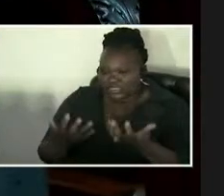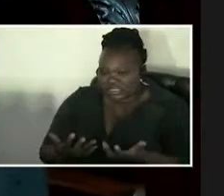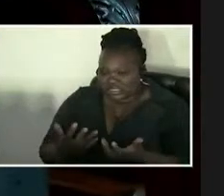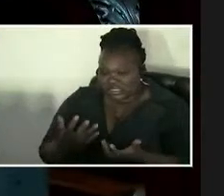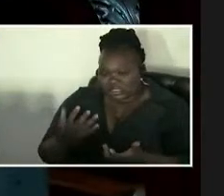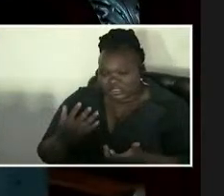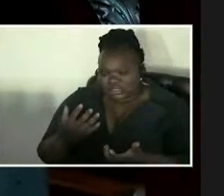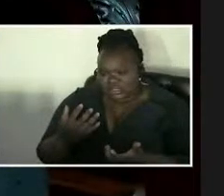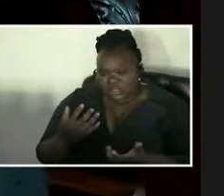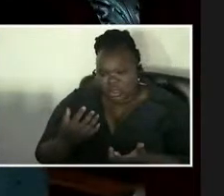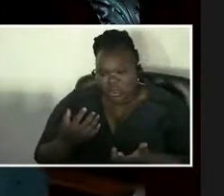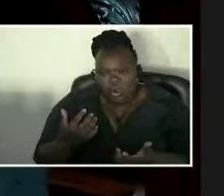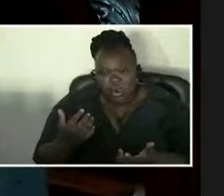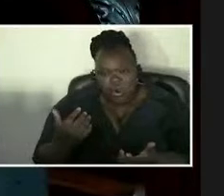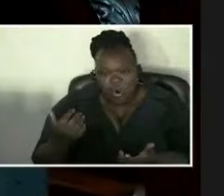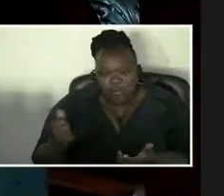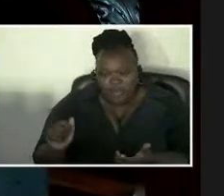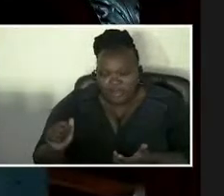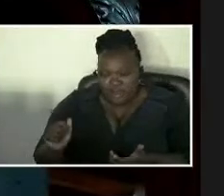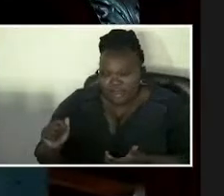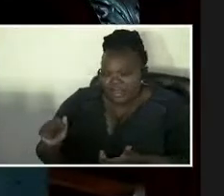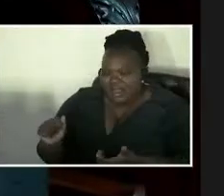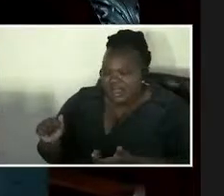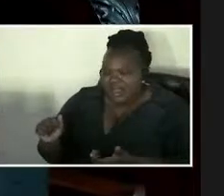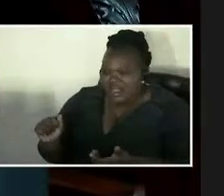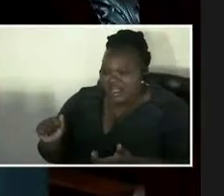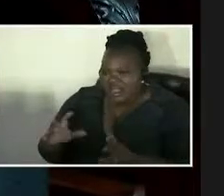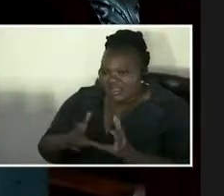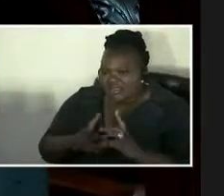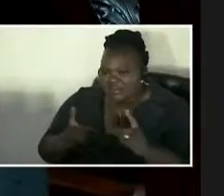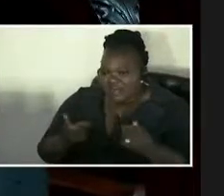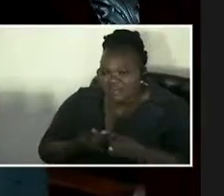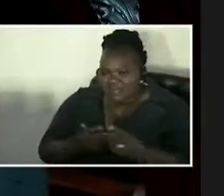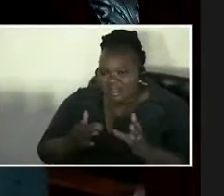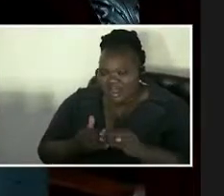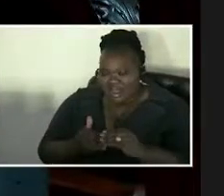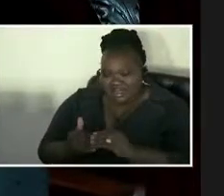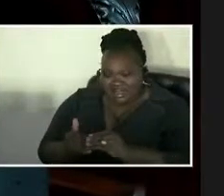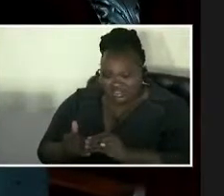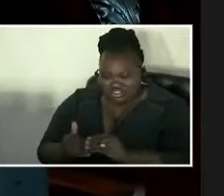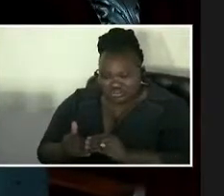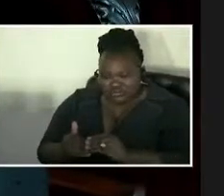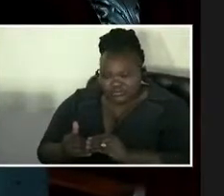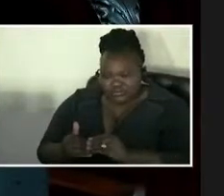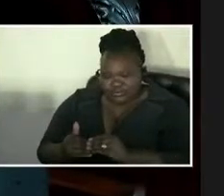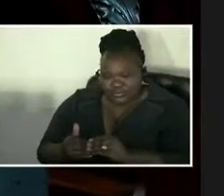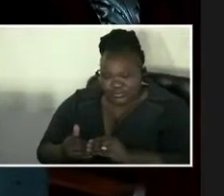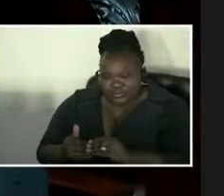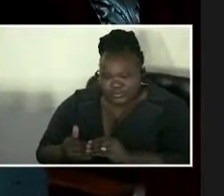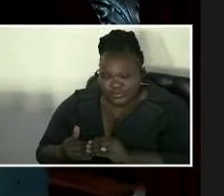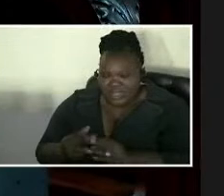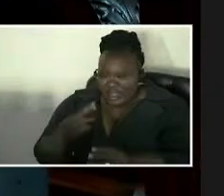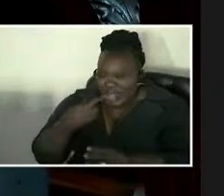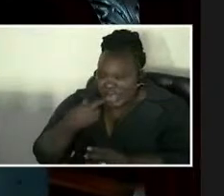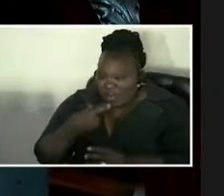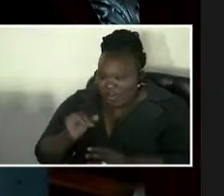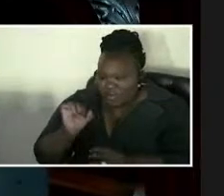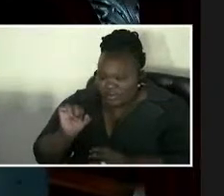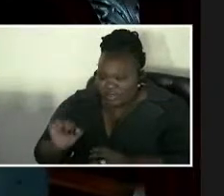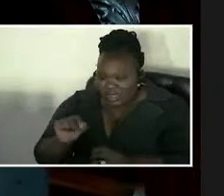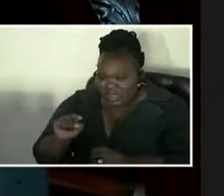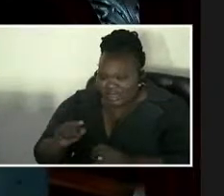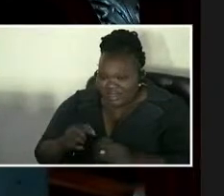ag was scathing of the department leadership in her report this